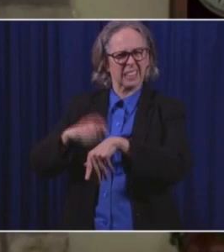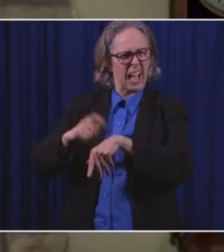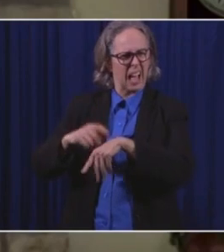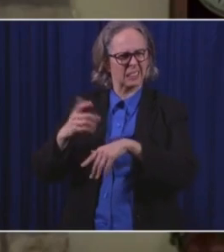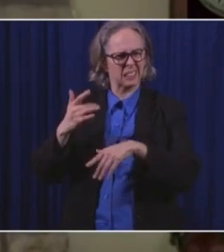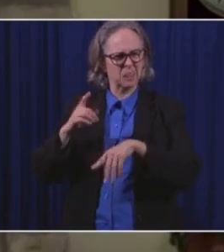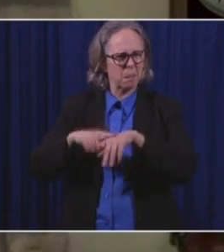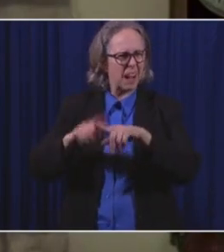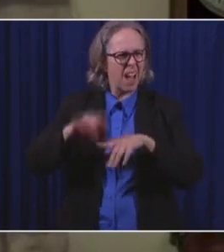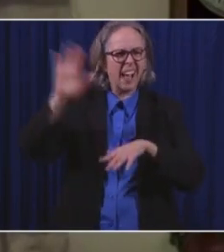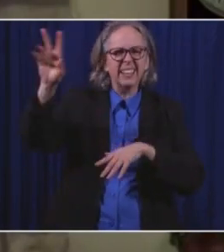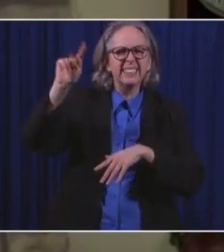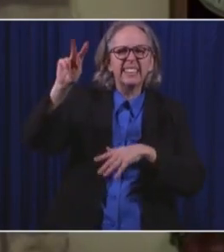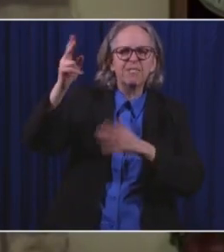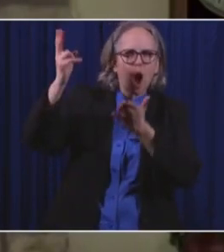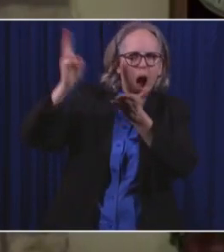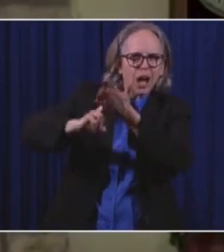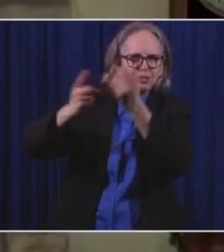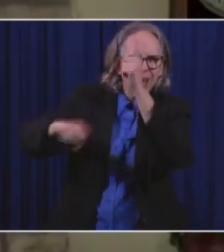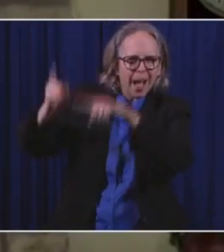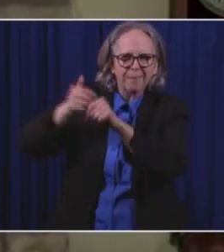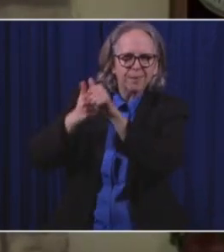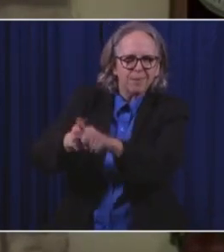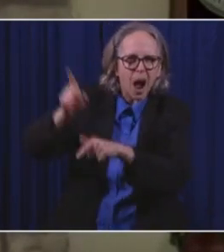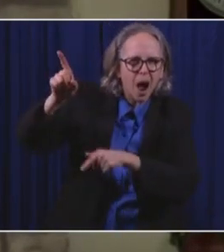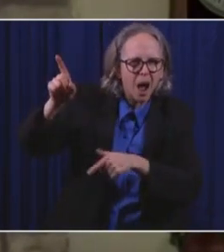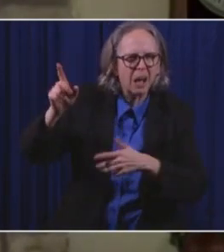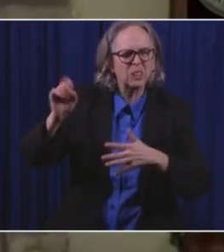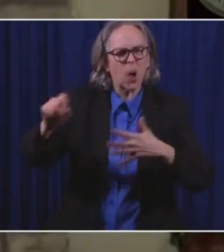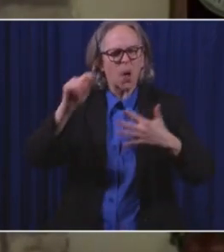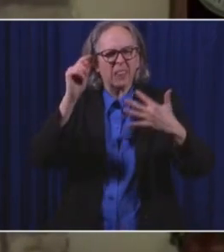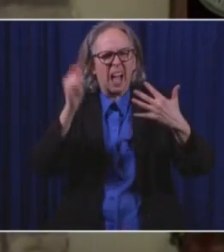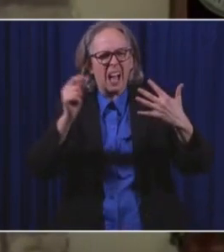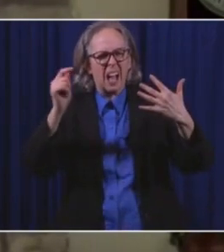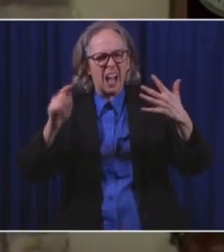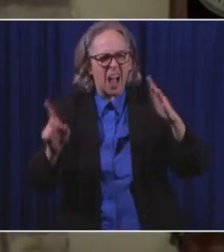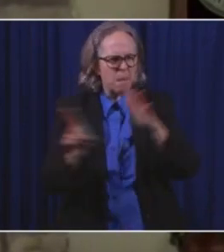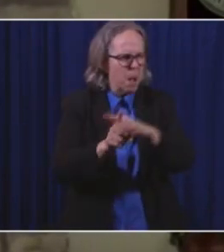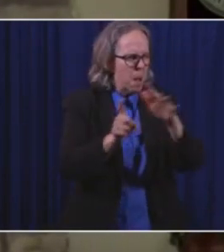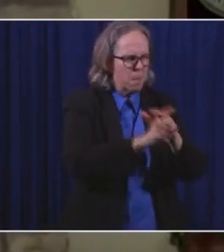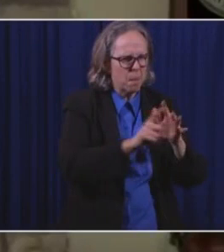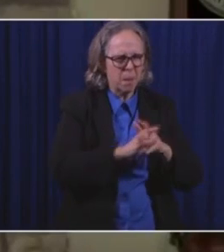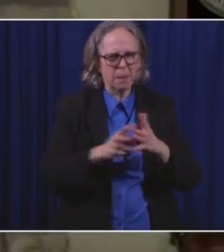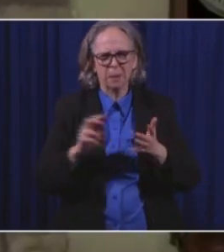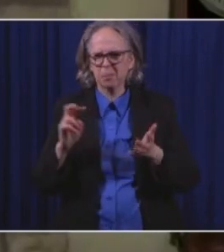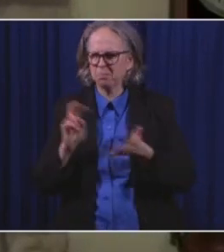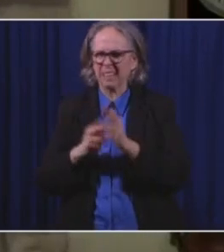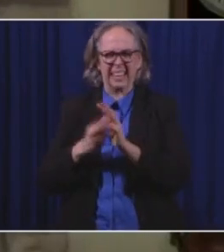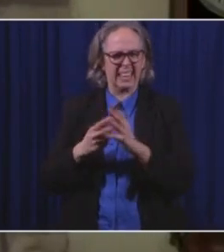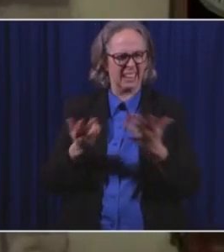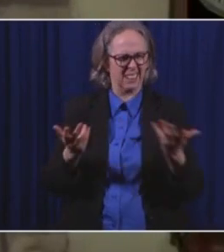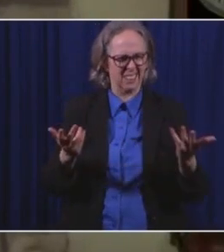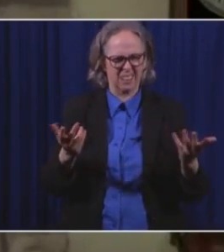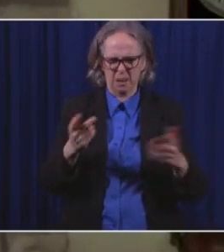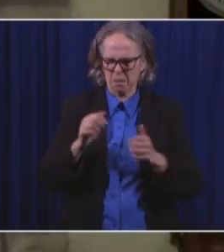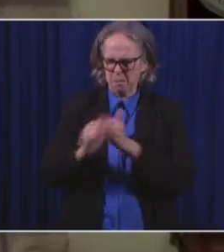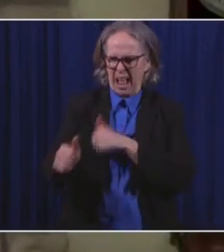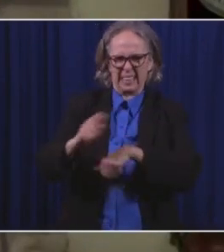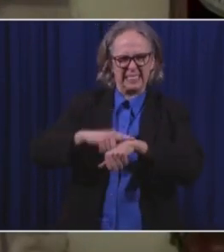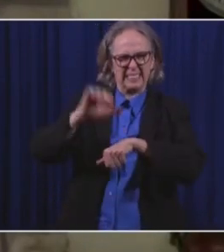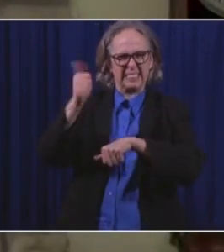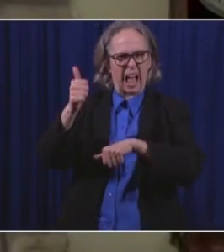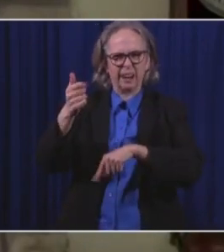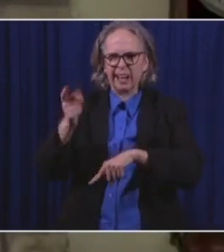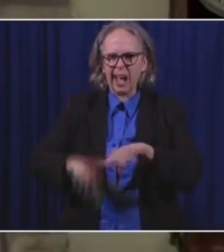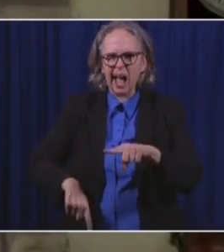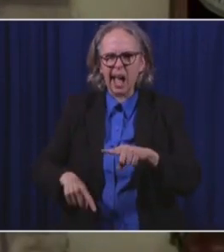result, the games will not be finished until after that 10 p.m. curfew. The Ohio Department of Health